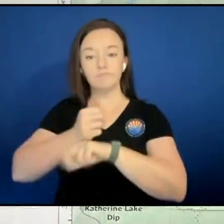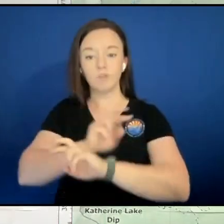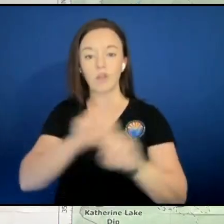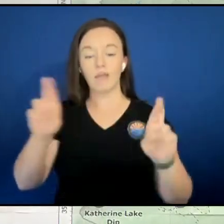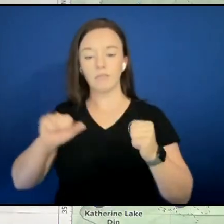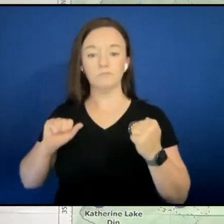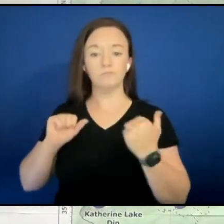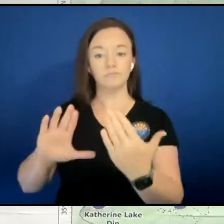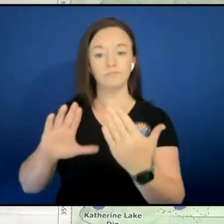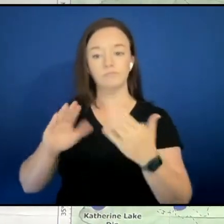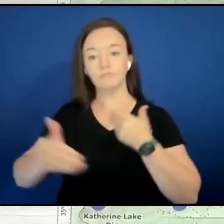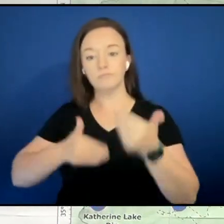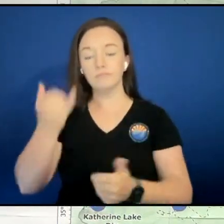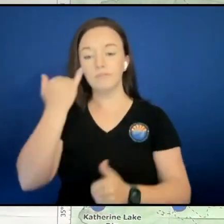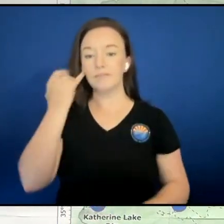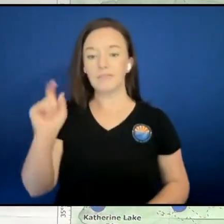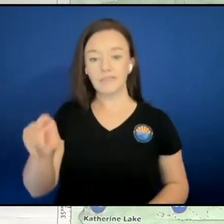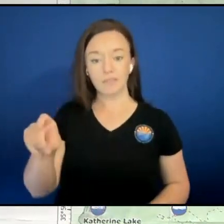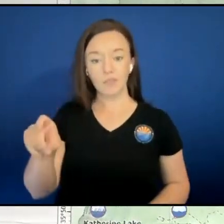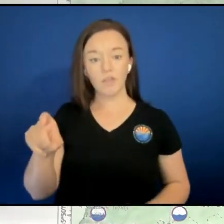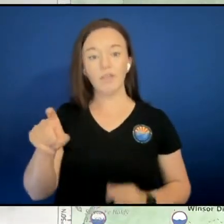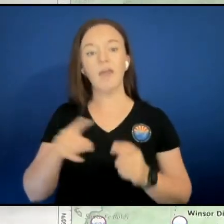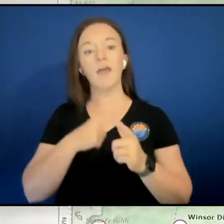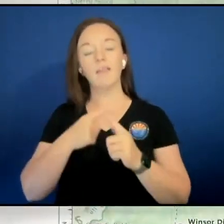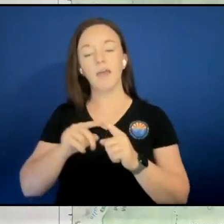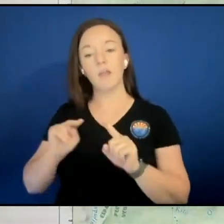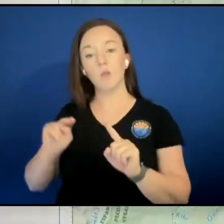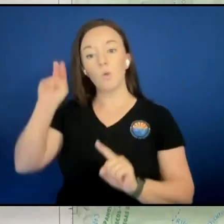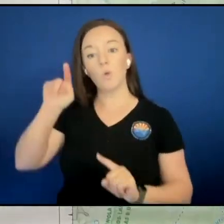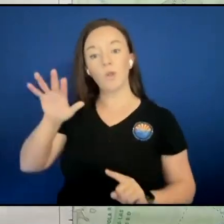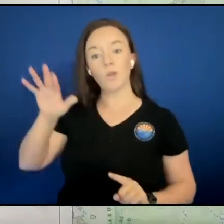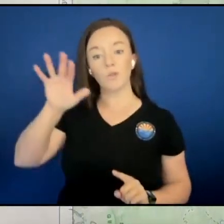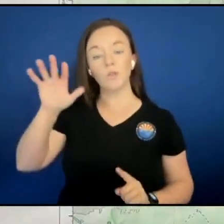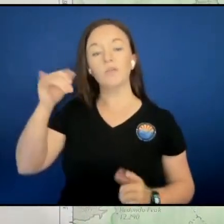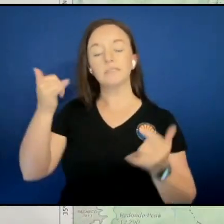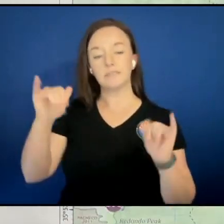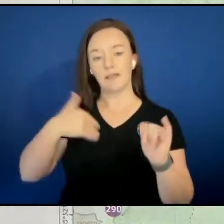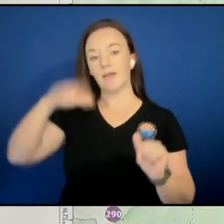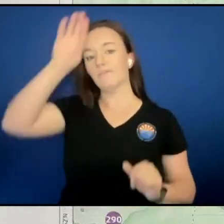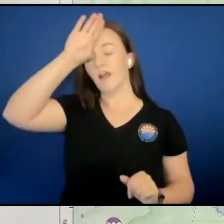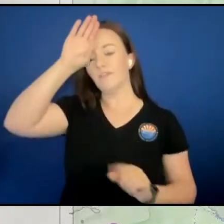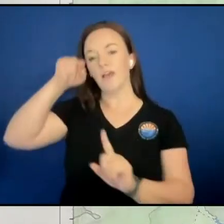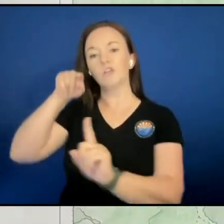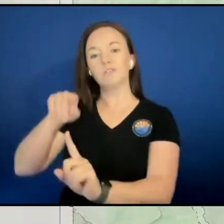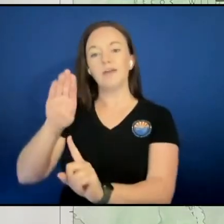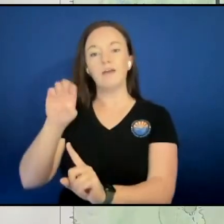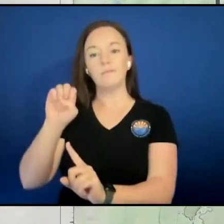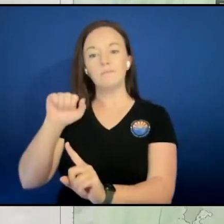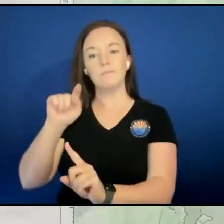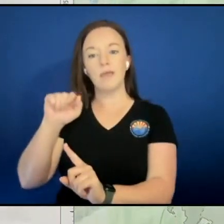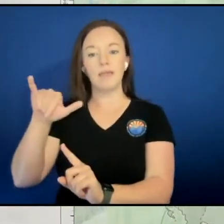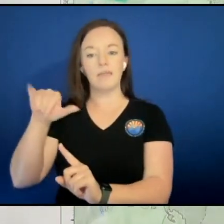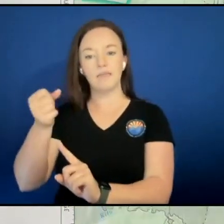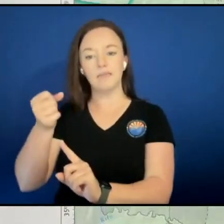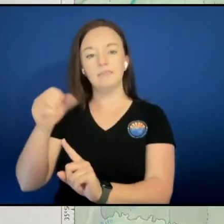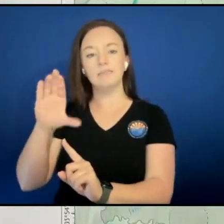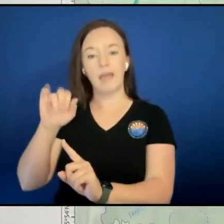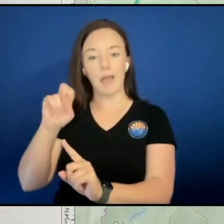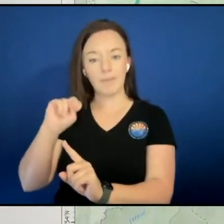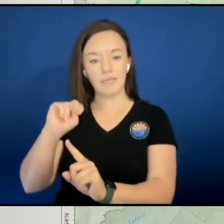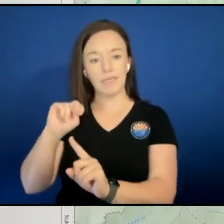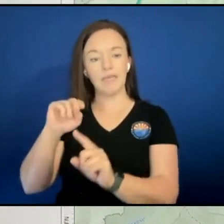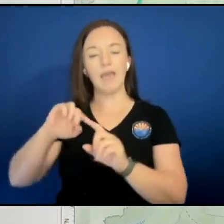be. And then moving north, we still have crews inserted at Beatty's Cabin and along the Hamilton Mesa